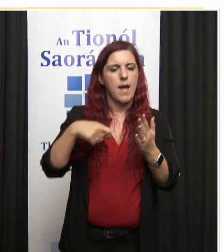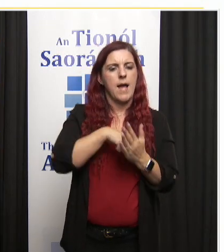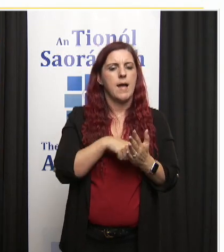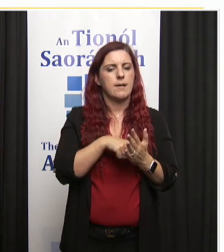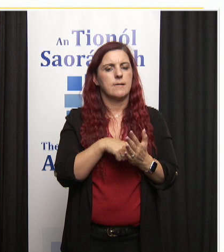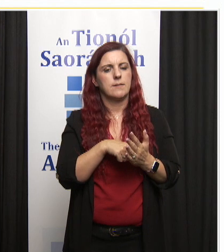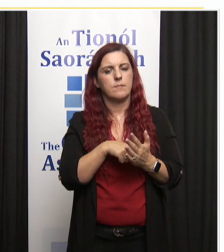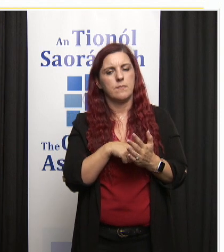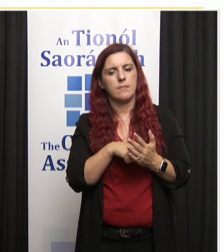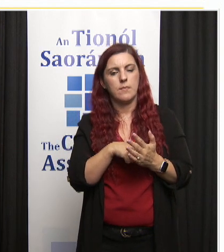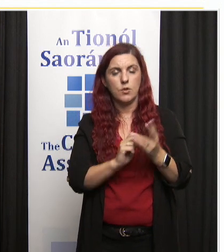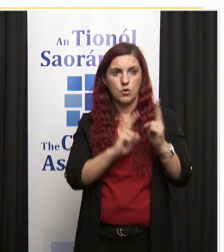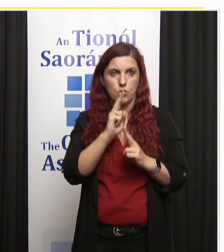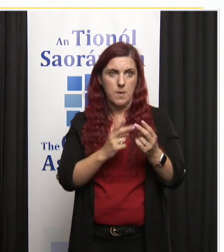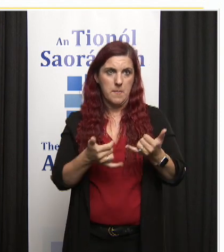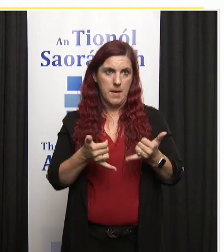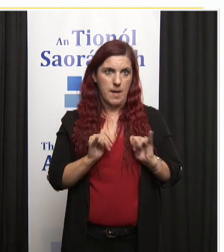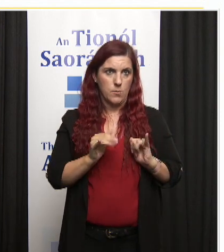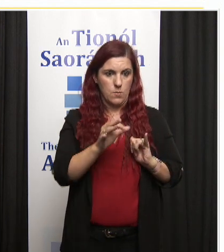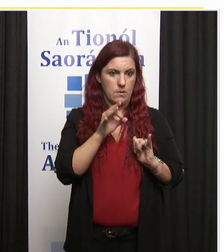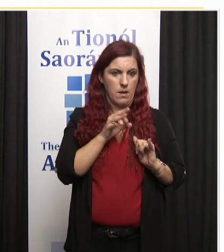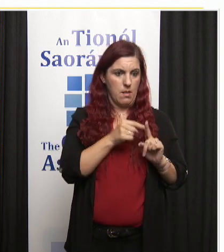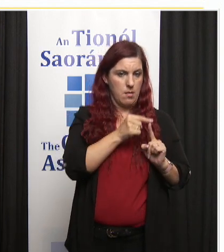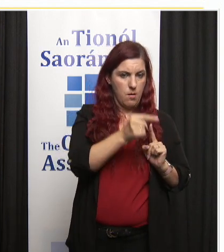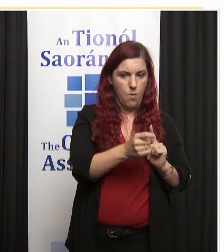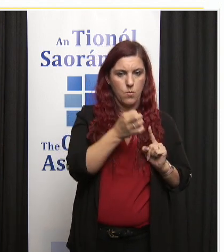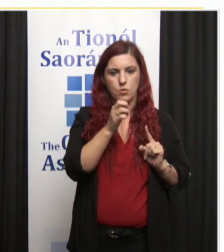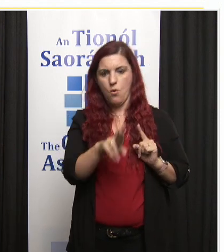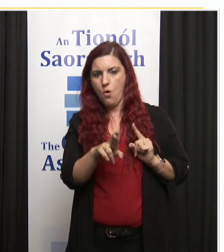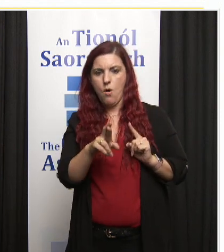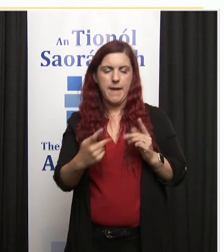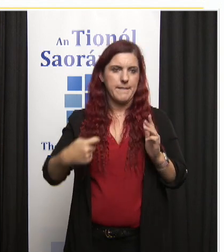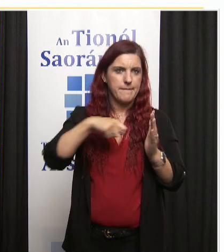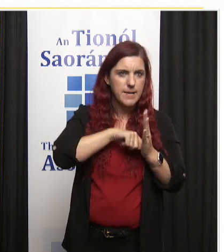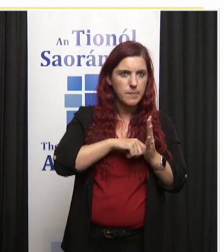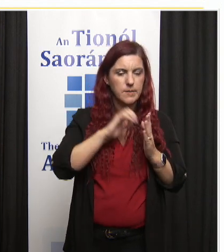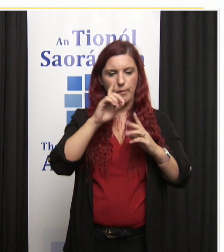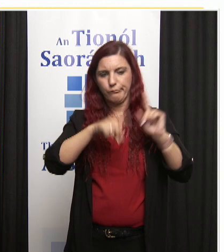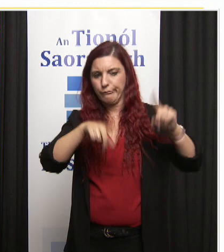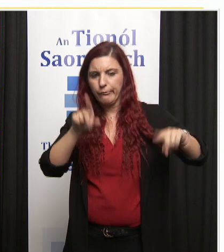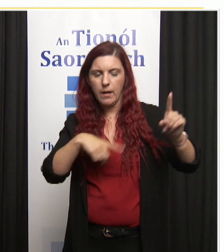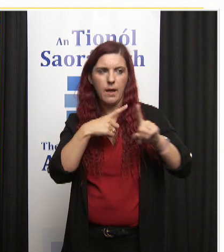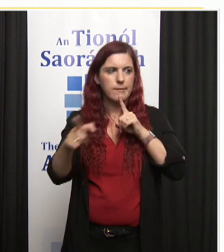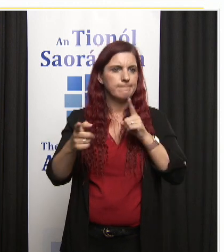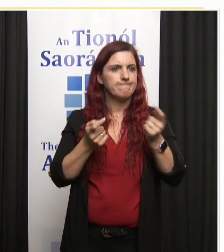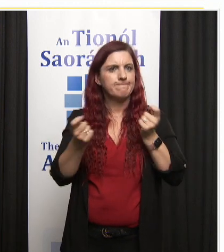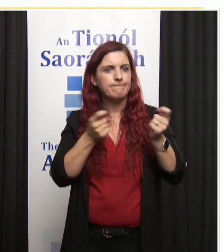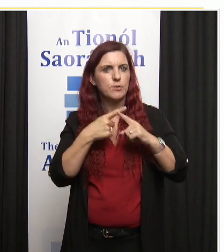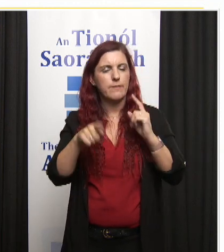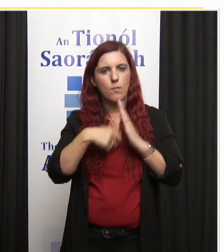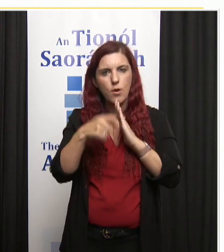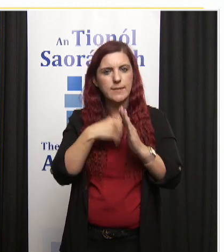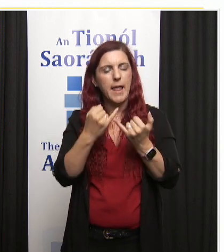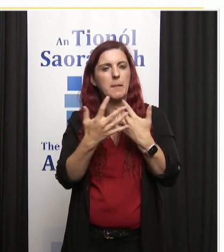that they should be able to take out loans for large investments and to be able to facilitate large projects such as